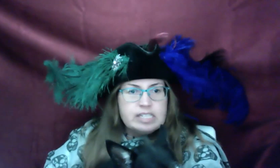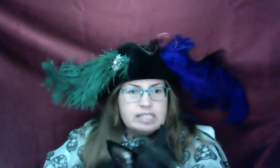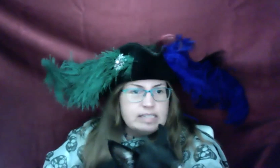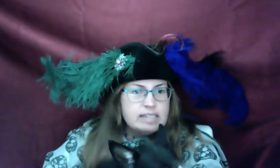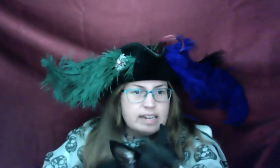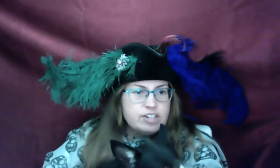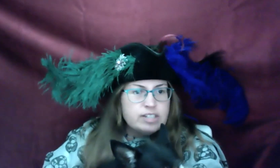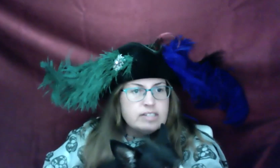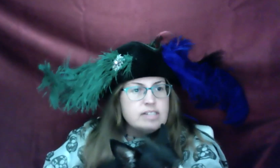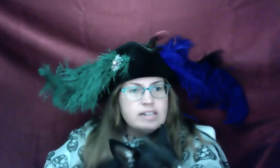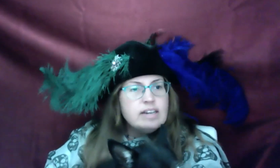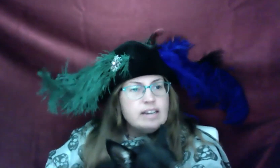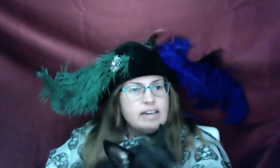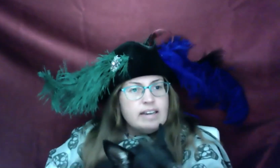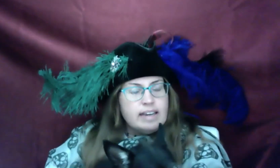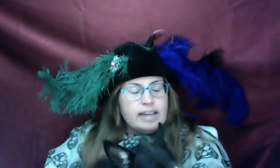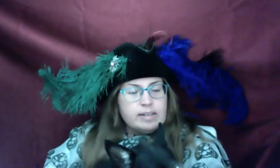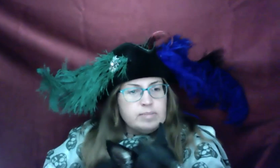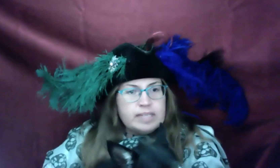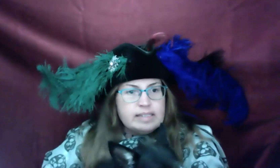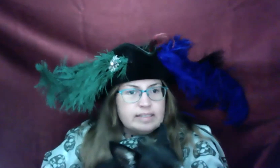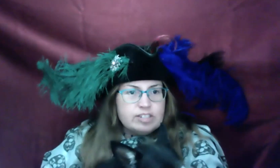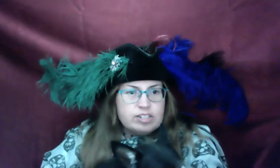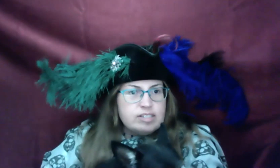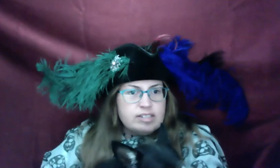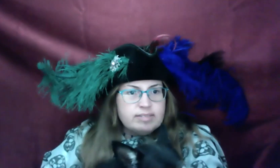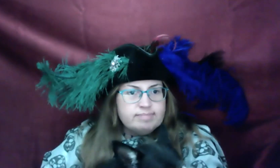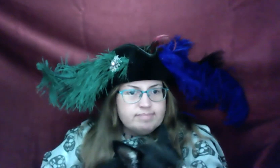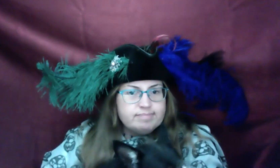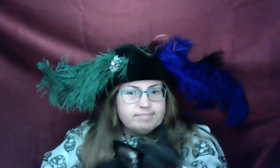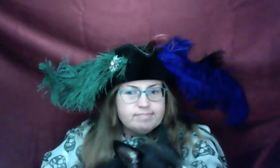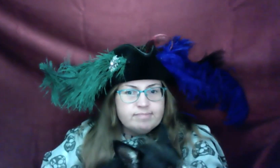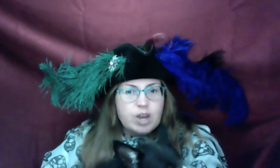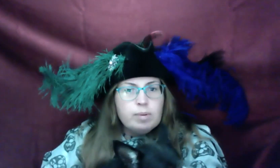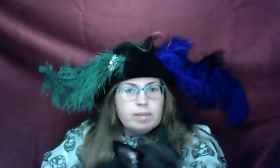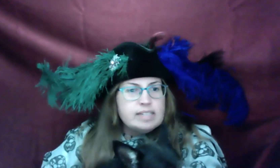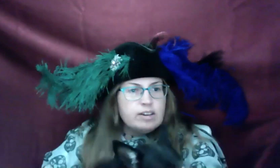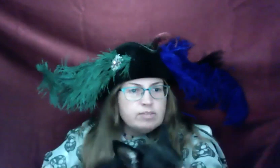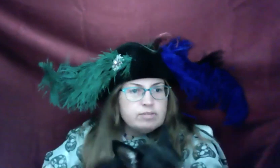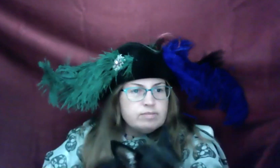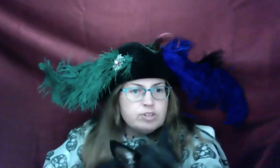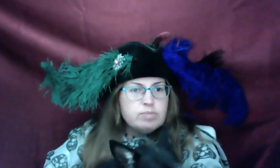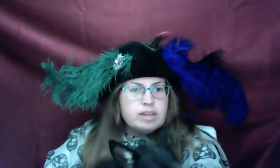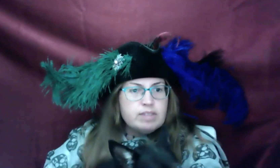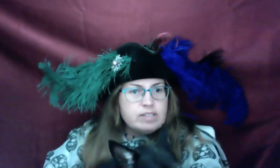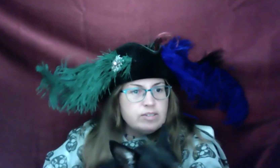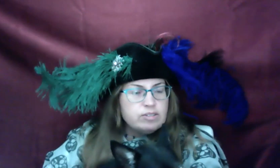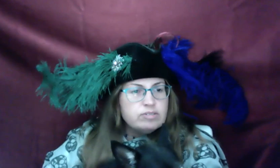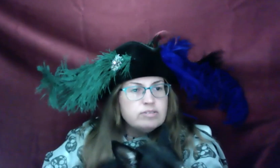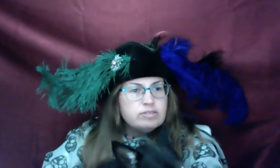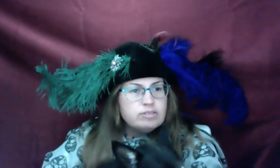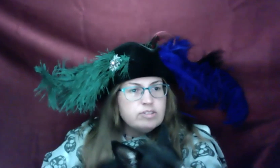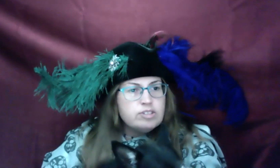different sensations, and basically just open myself to be a